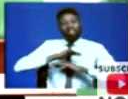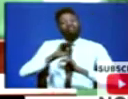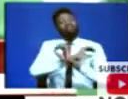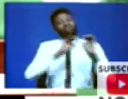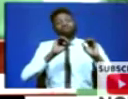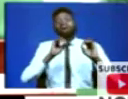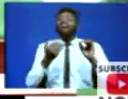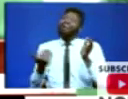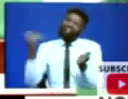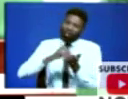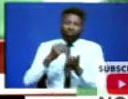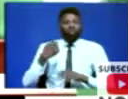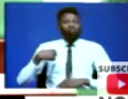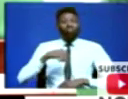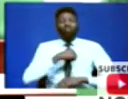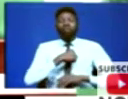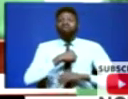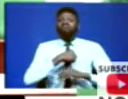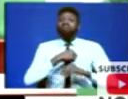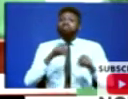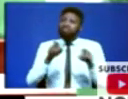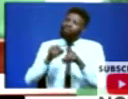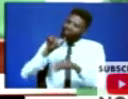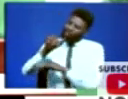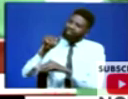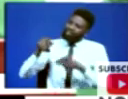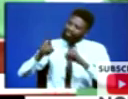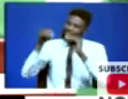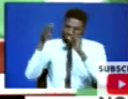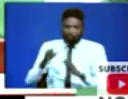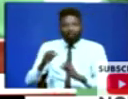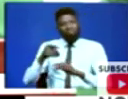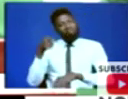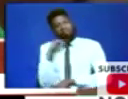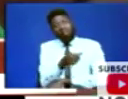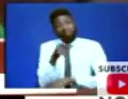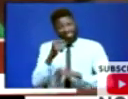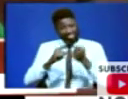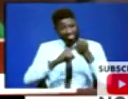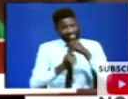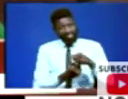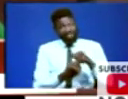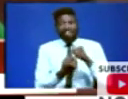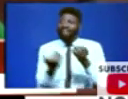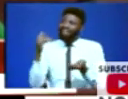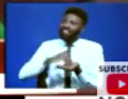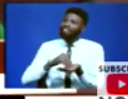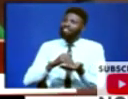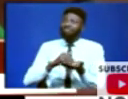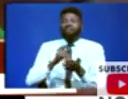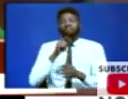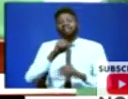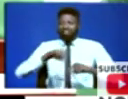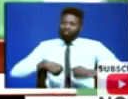go ahead deep in our pockets again to cough out another 6,000 to pay for our own